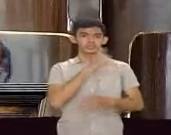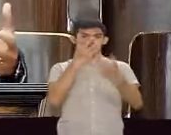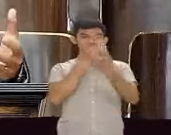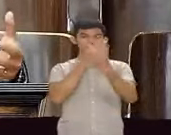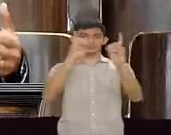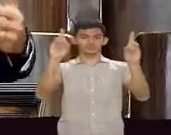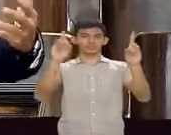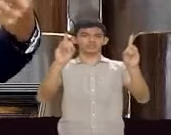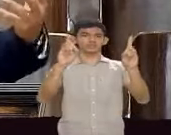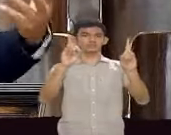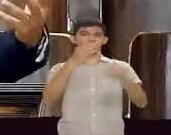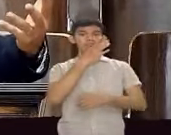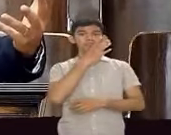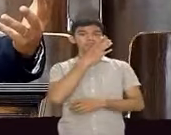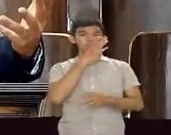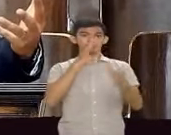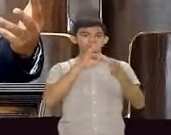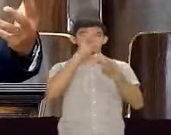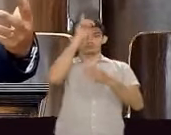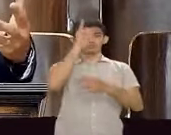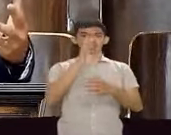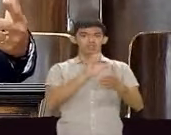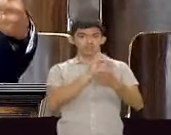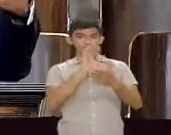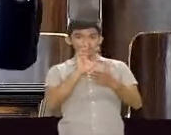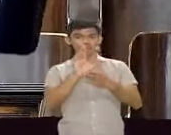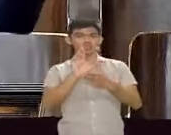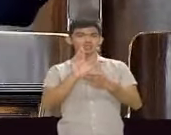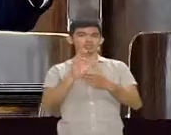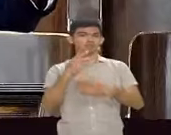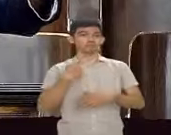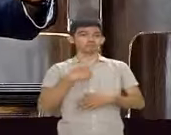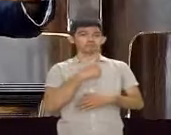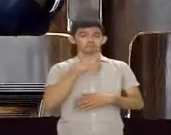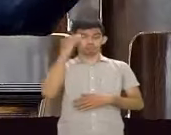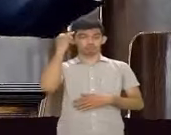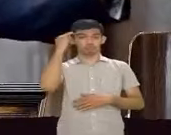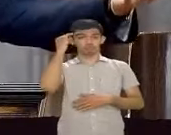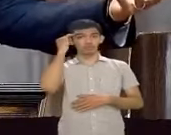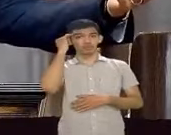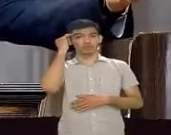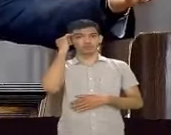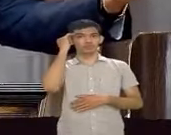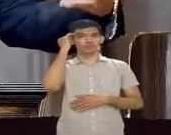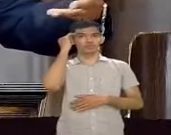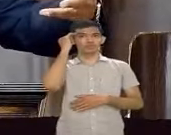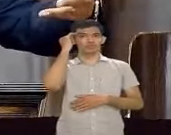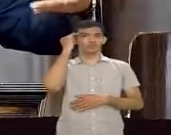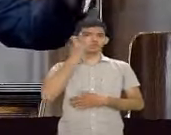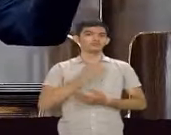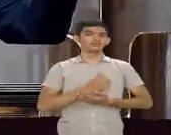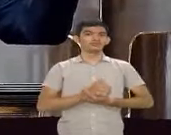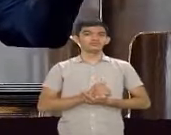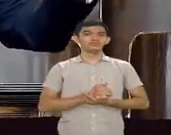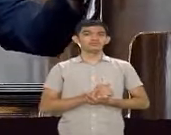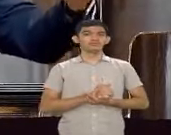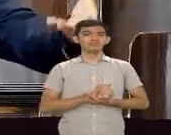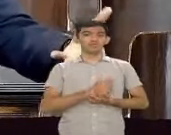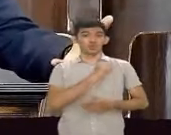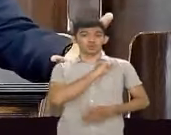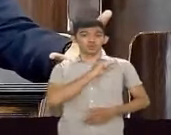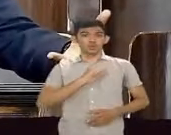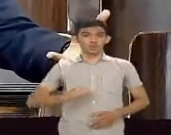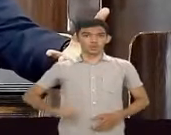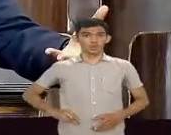So meaning, Mother of God, or as we know, if you are from the Catholic, gikan mong Katoliko, Queen